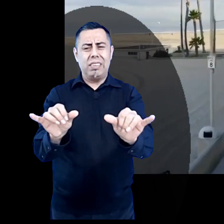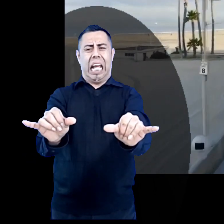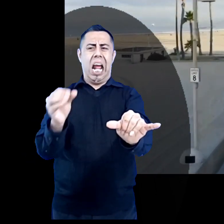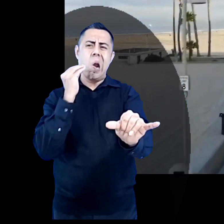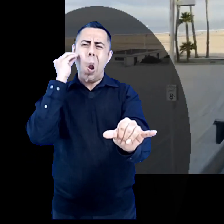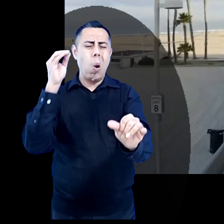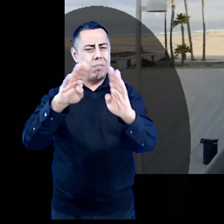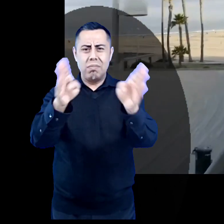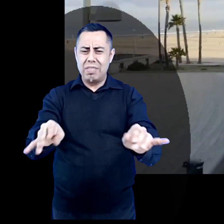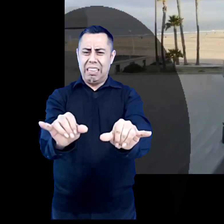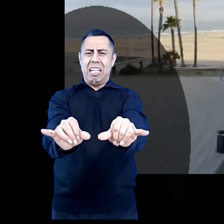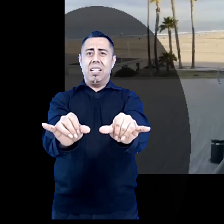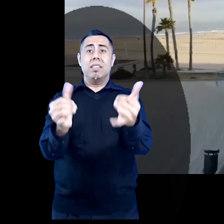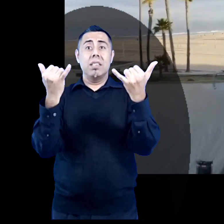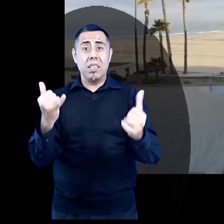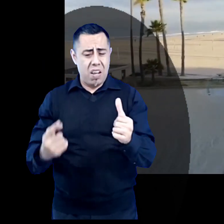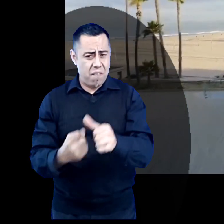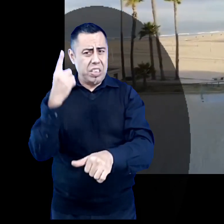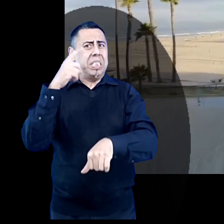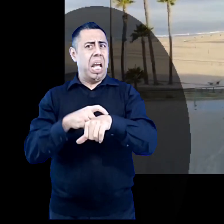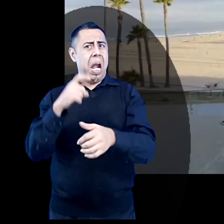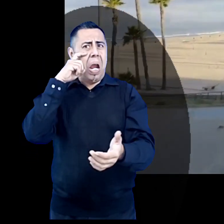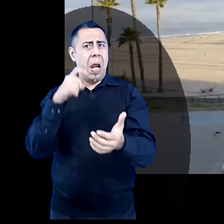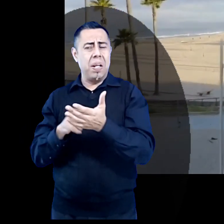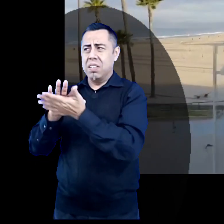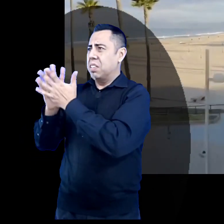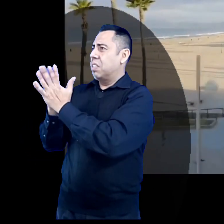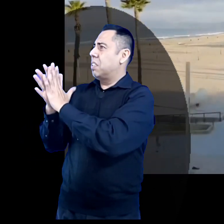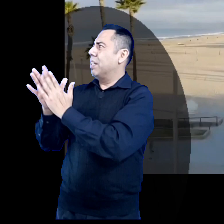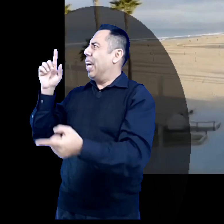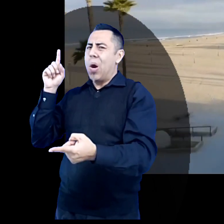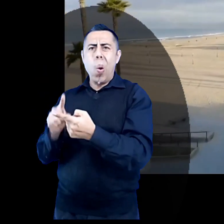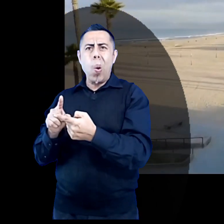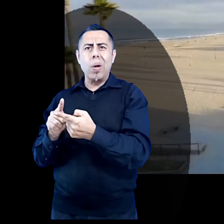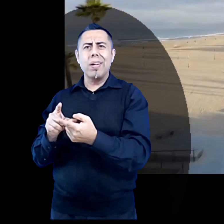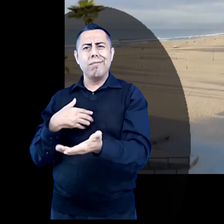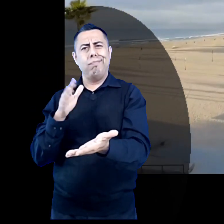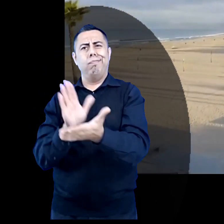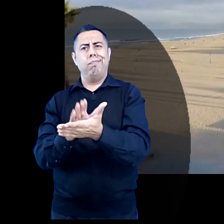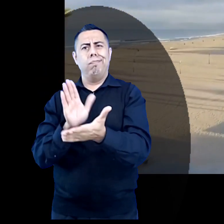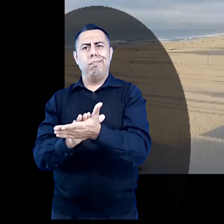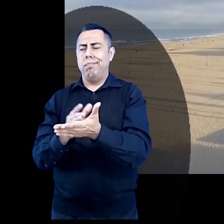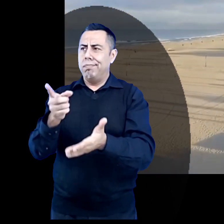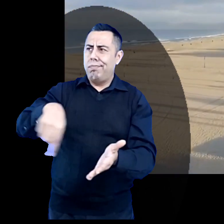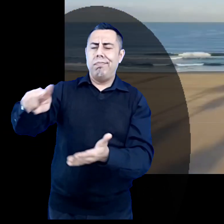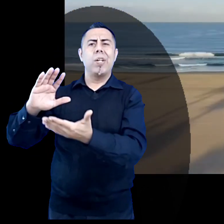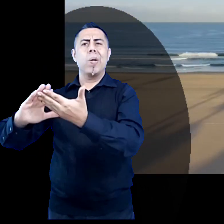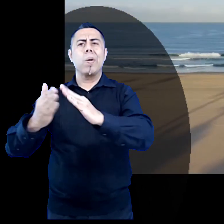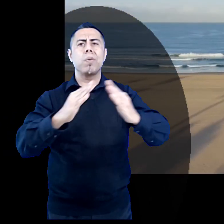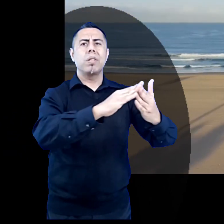For the first time, there are very little traffic, and credit to the community. They've